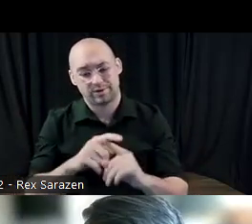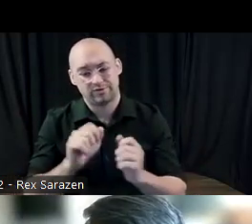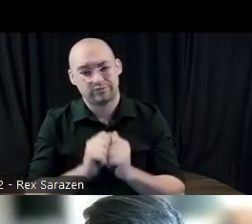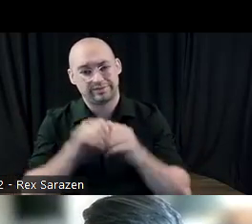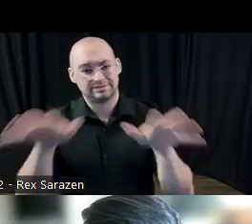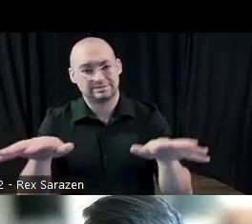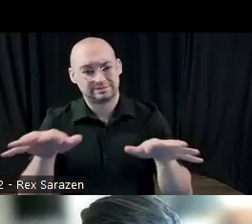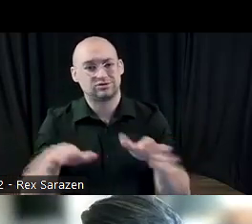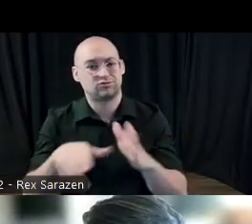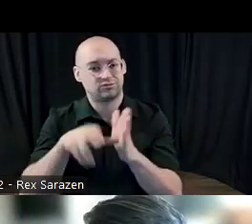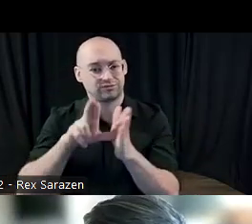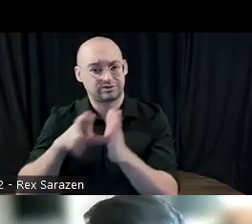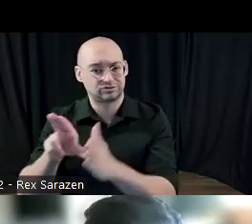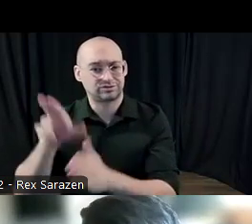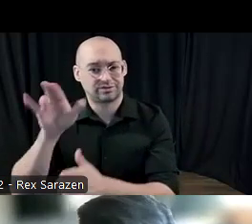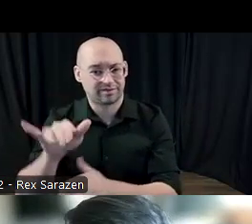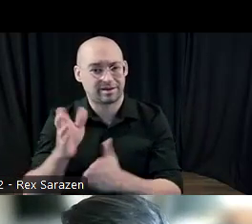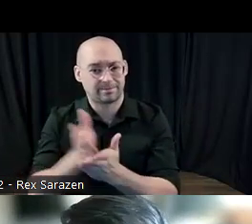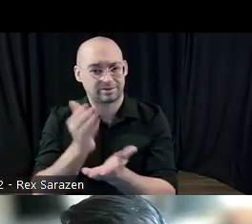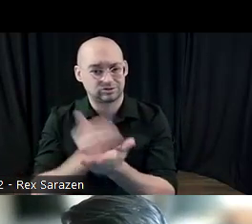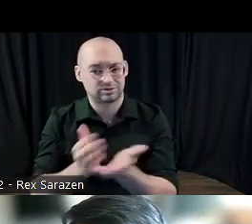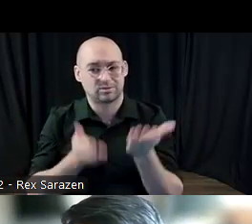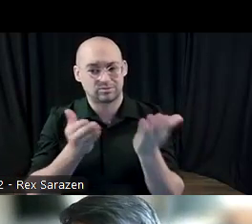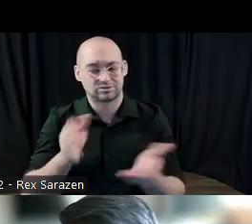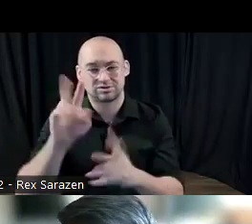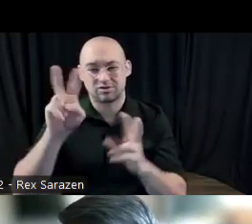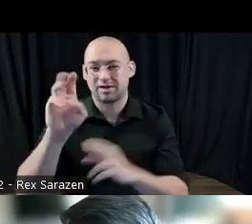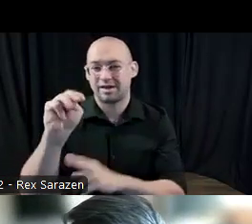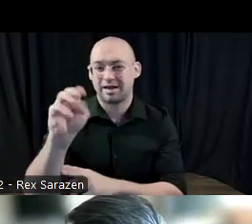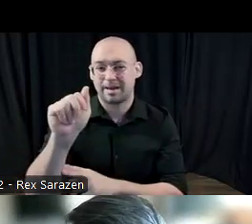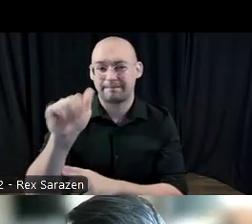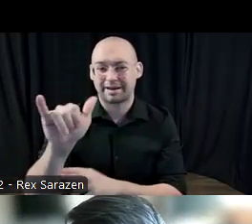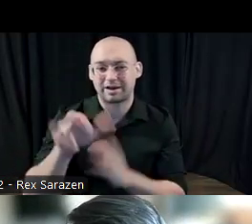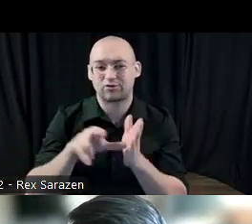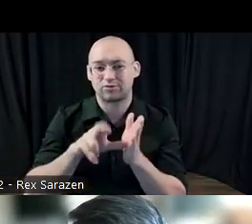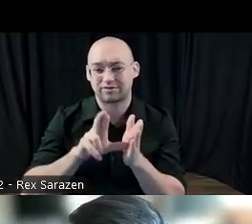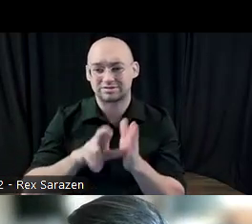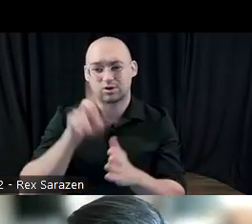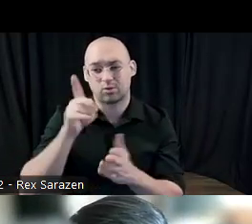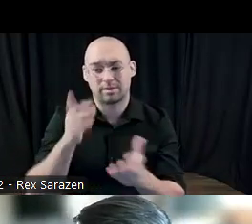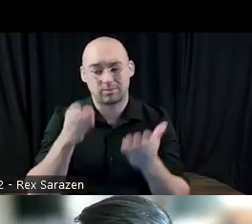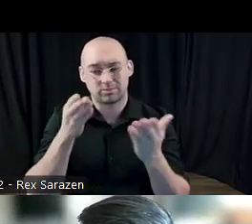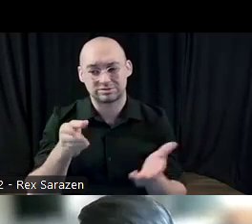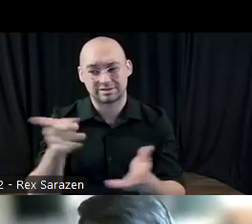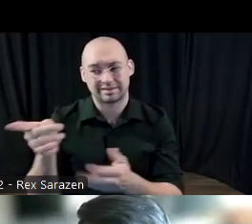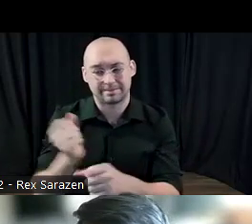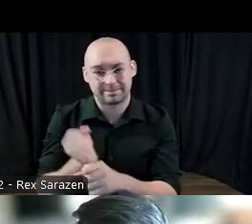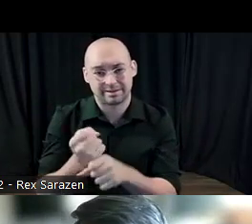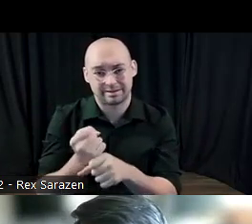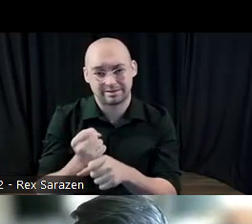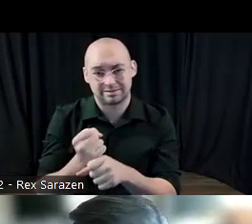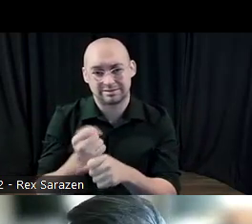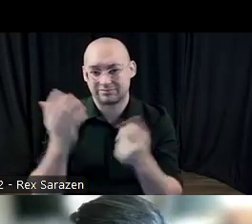his revisions to his budget proposal, called the May Revise. One of the proposals he made,